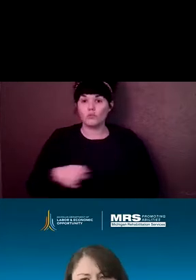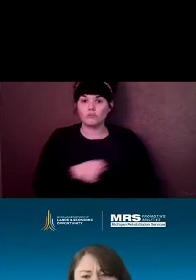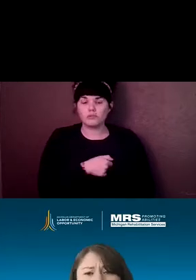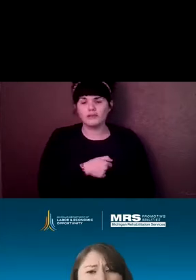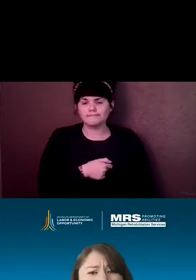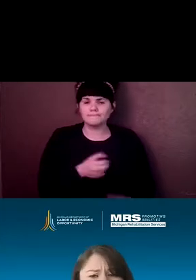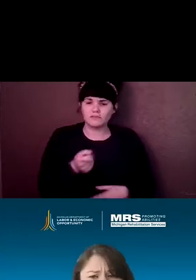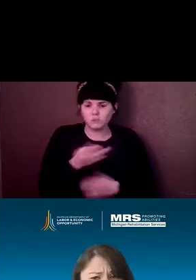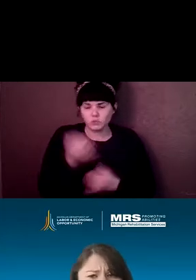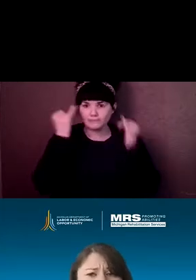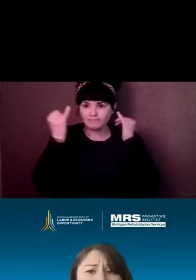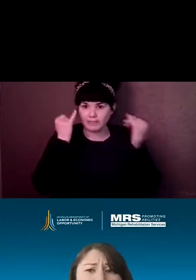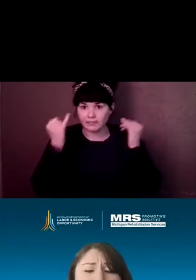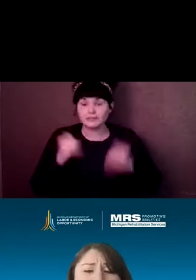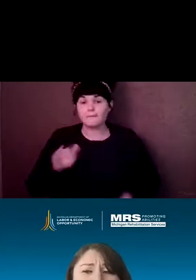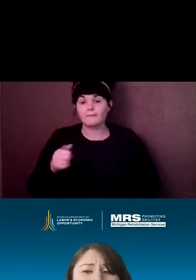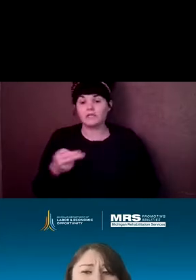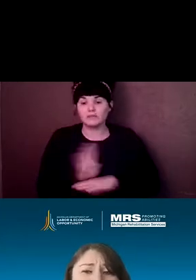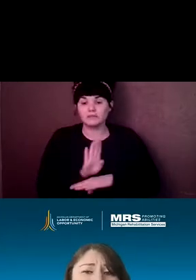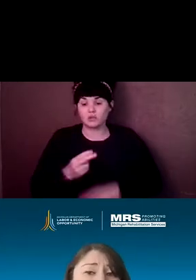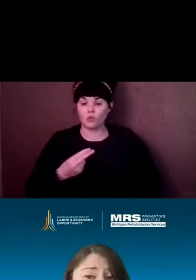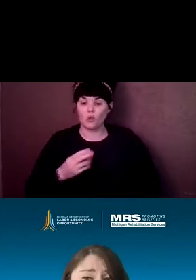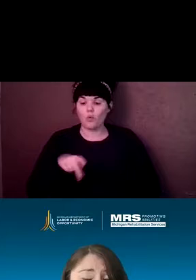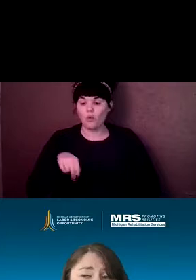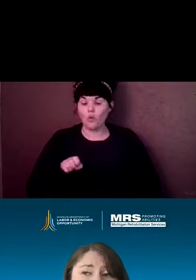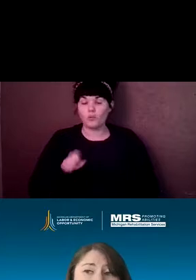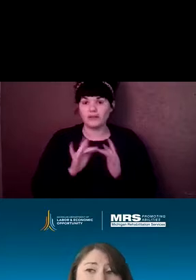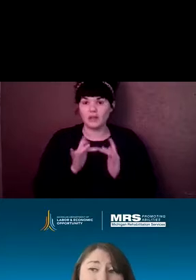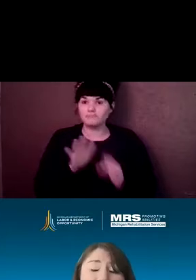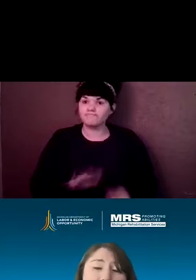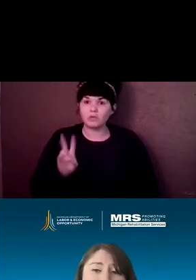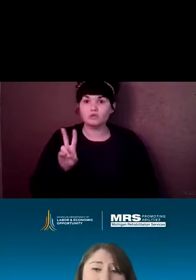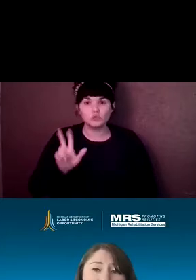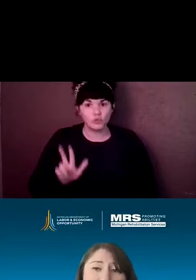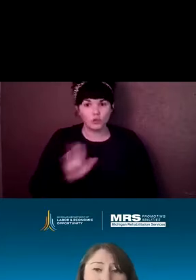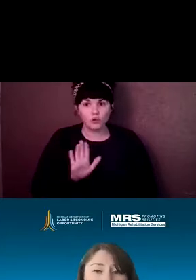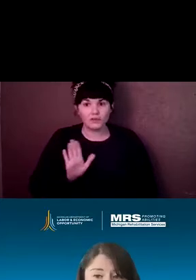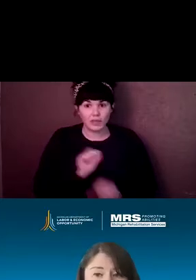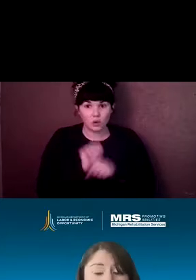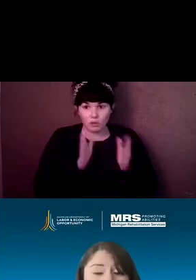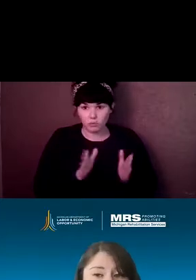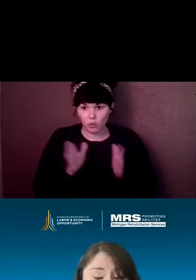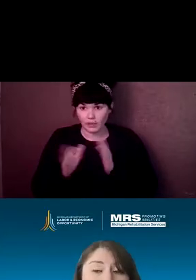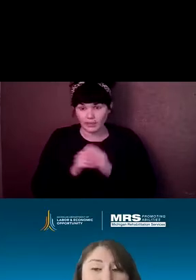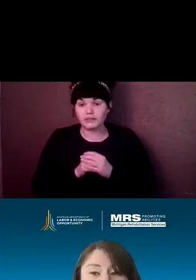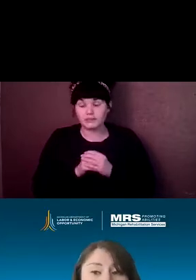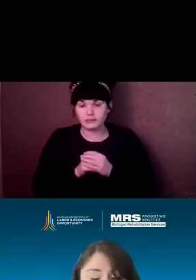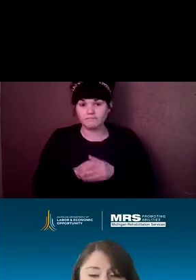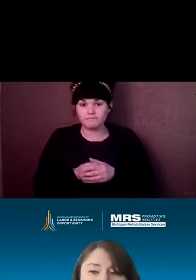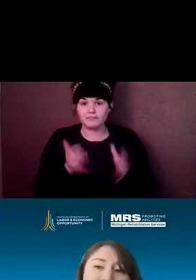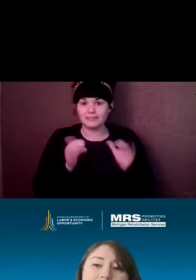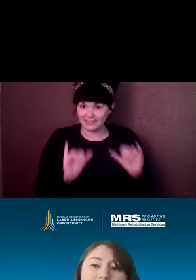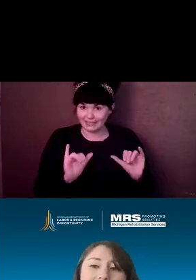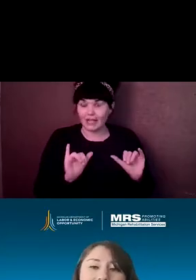businesses. Hope Network roughly had 2/3 of their employees remaining at remote